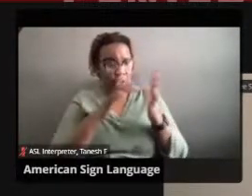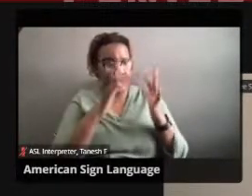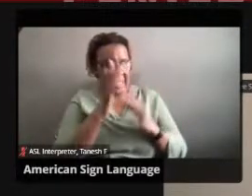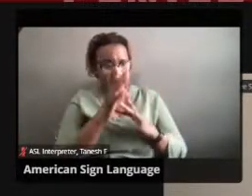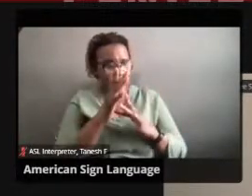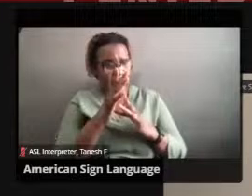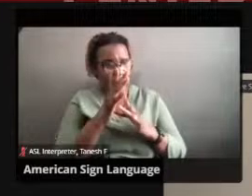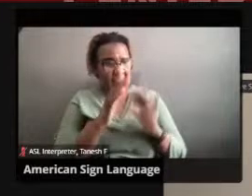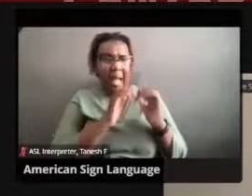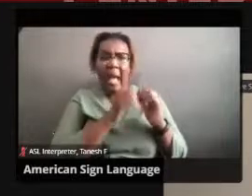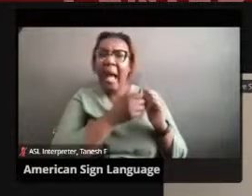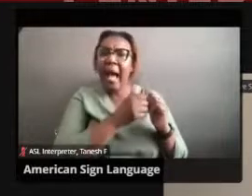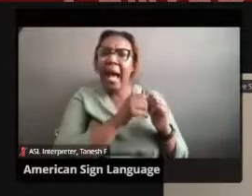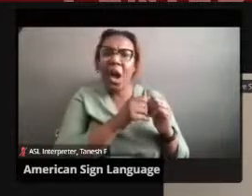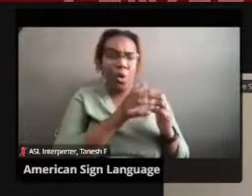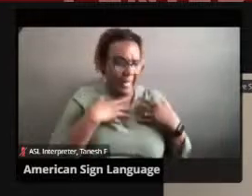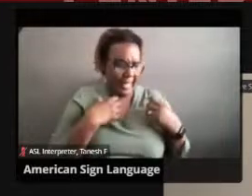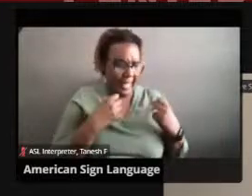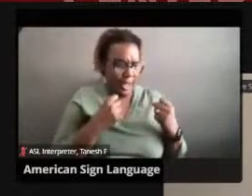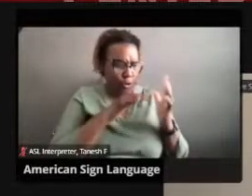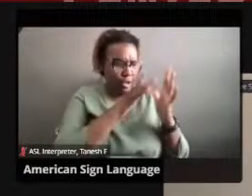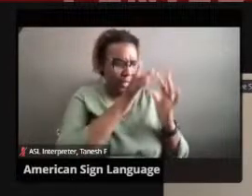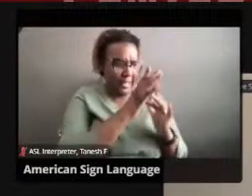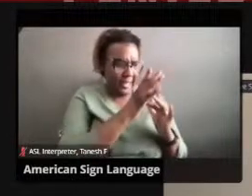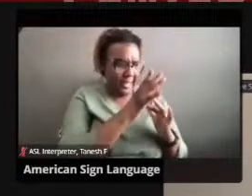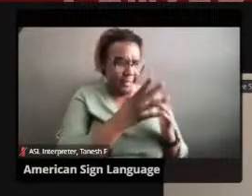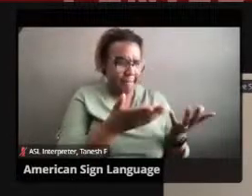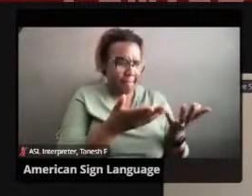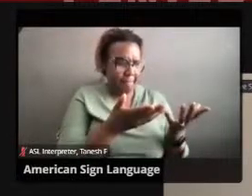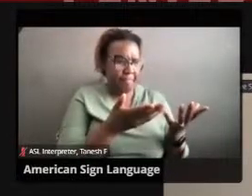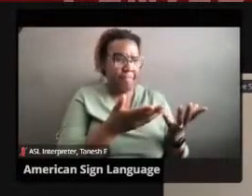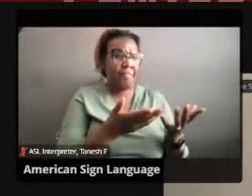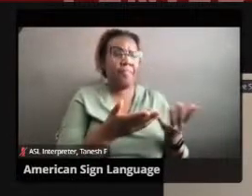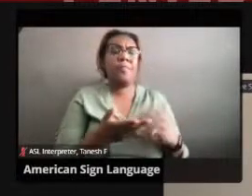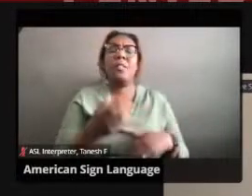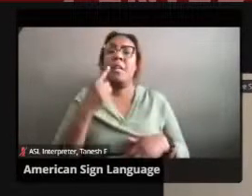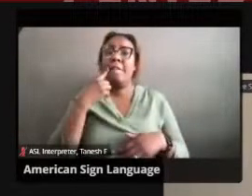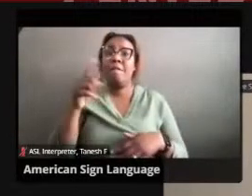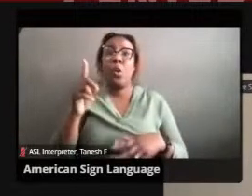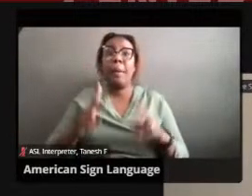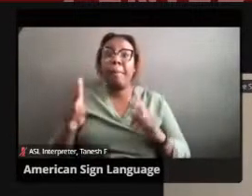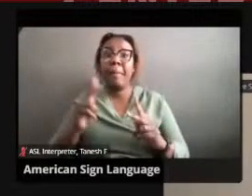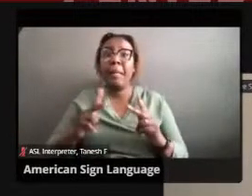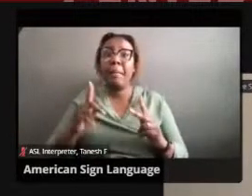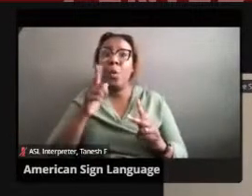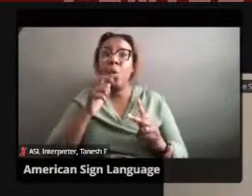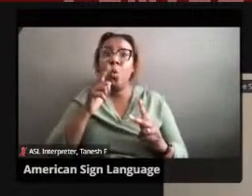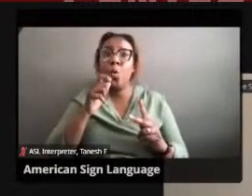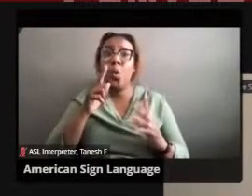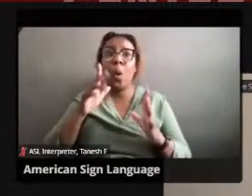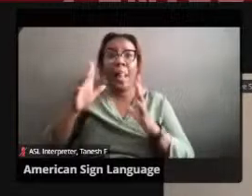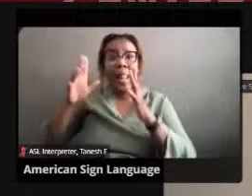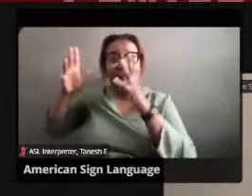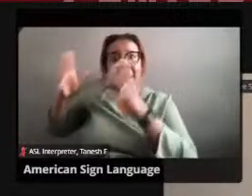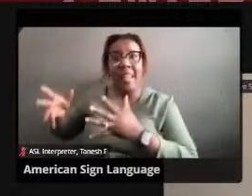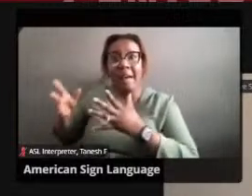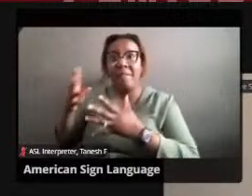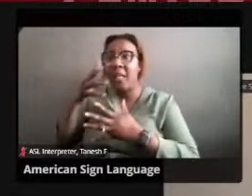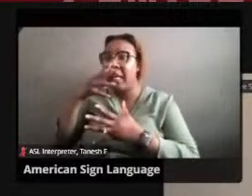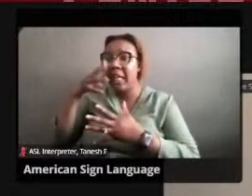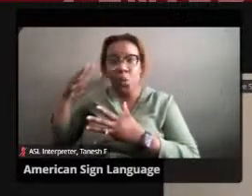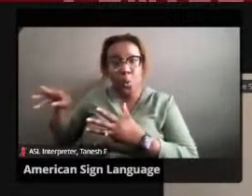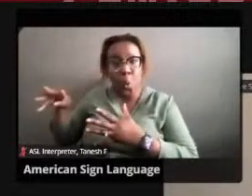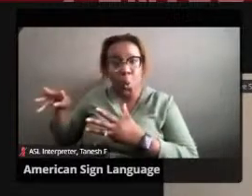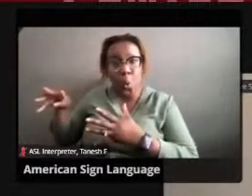And what does resurrection look like for those of us left behind? How does the message of